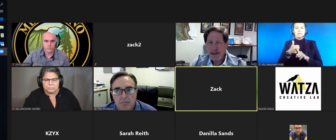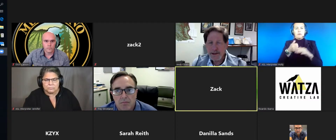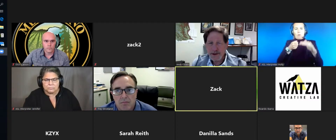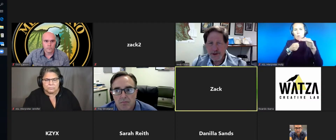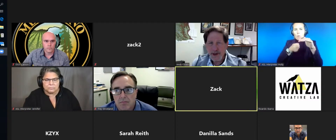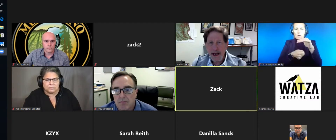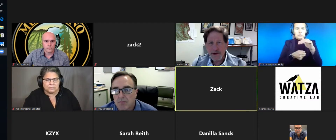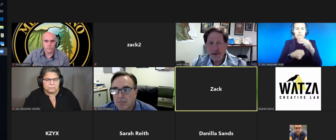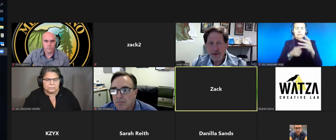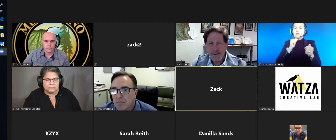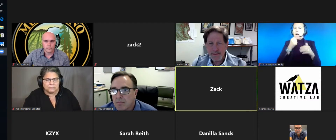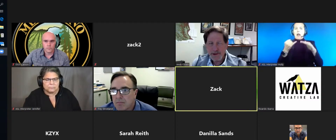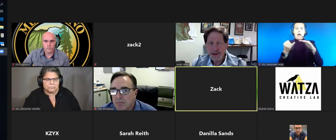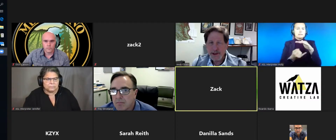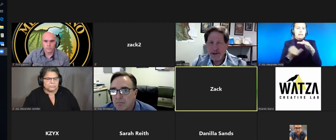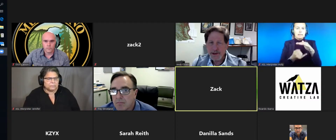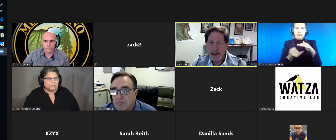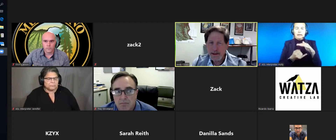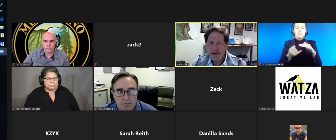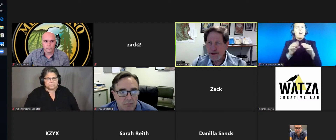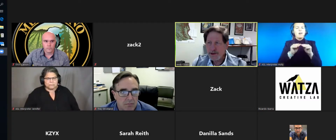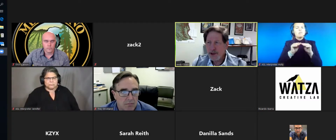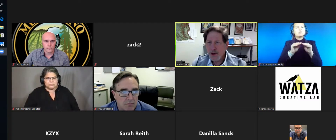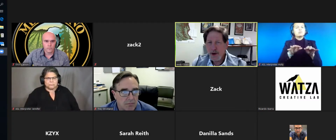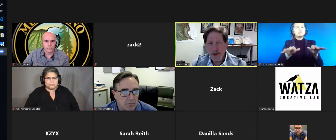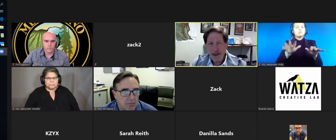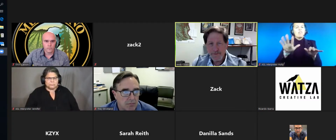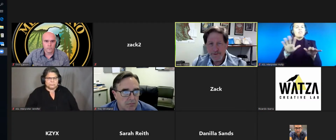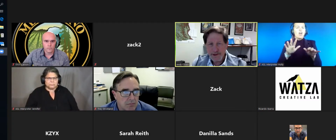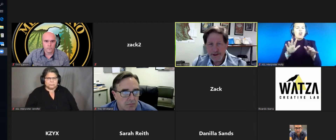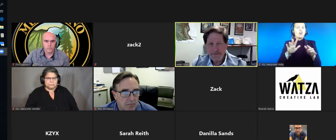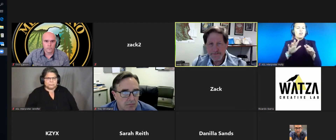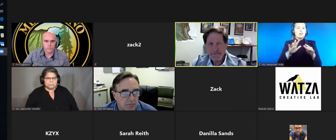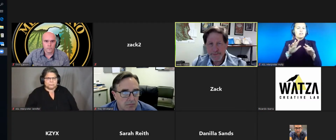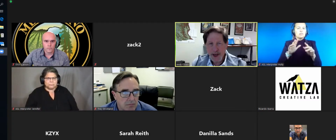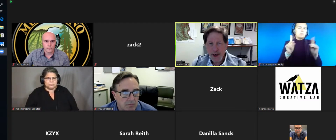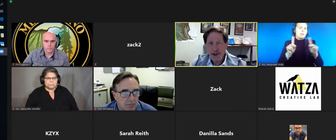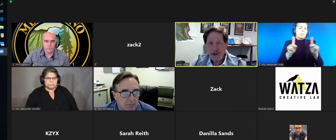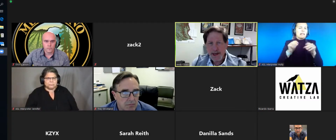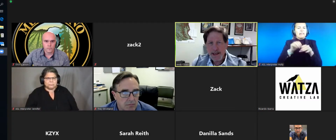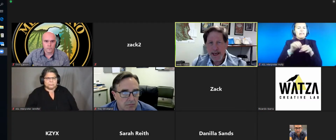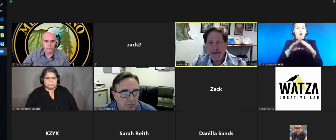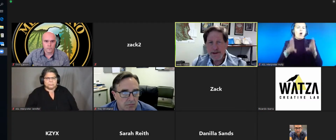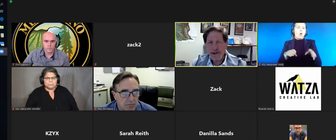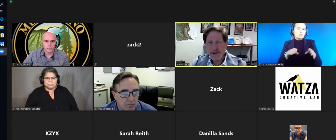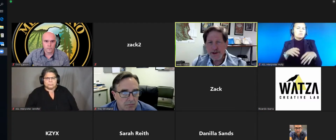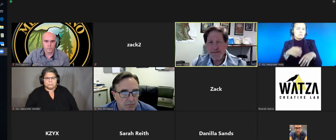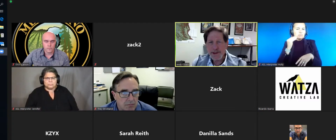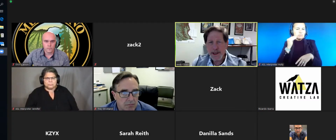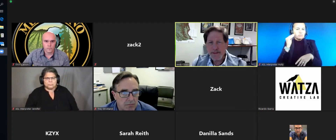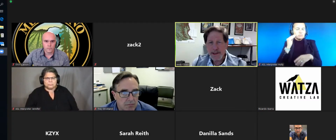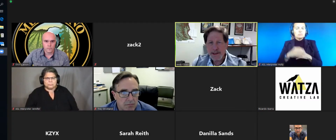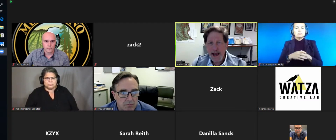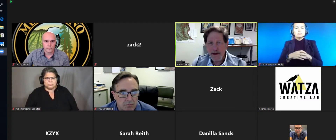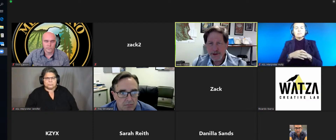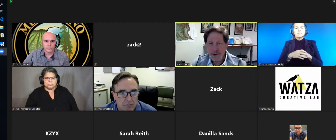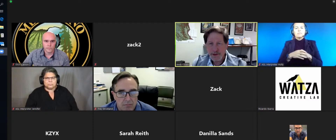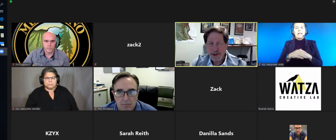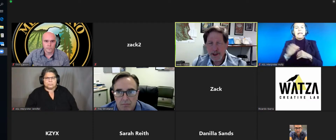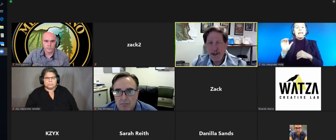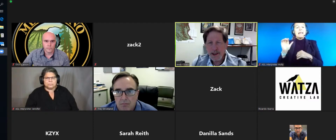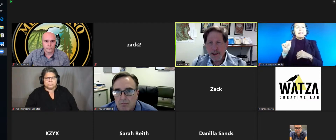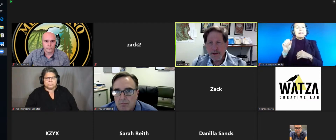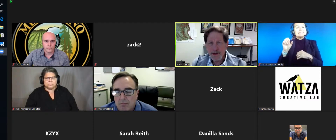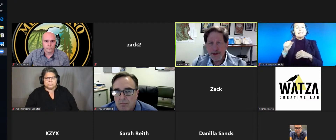passed it to household members, including elders or infants. So our cases are still predominantly